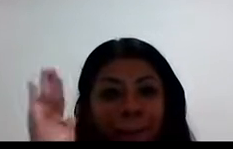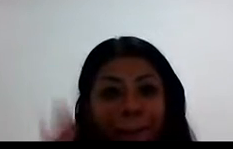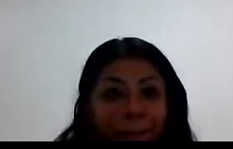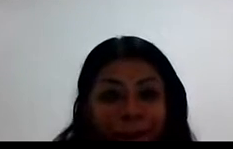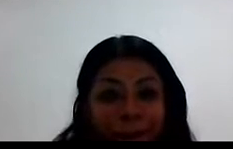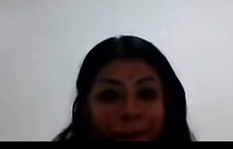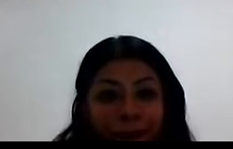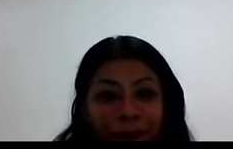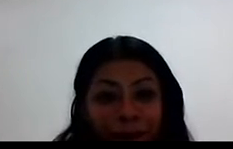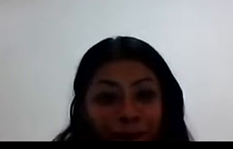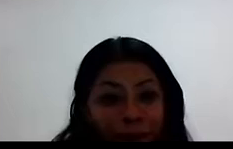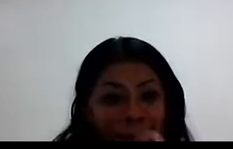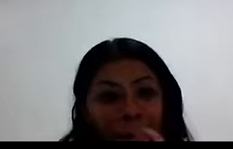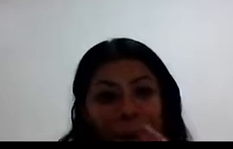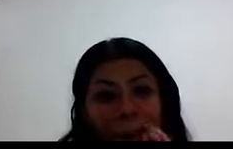Welcome.